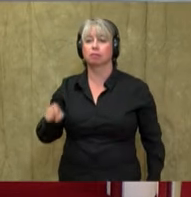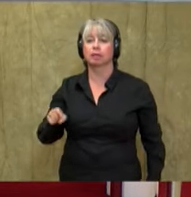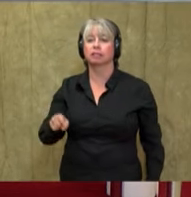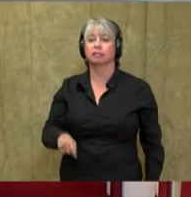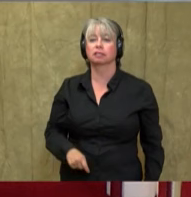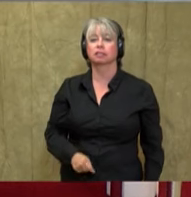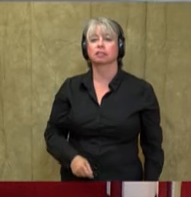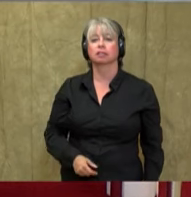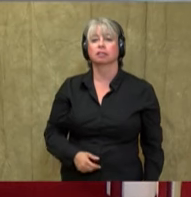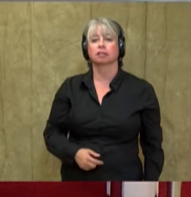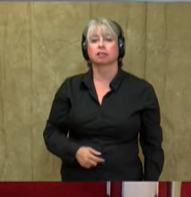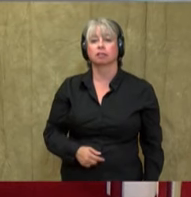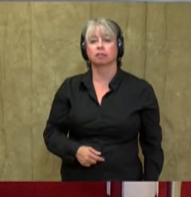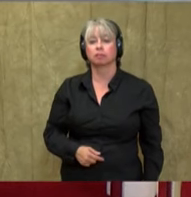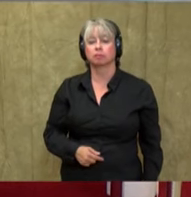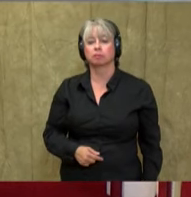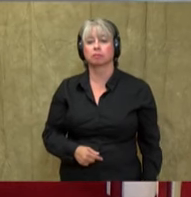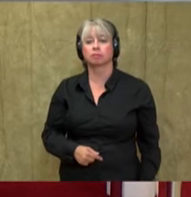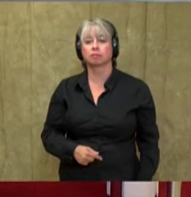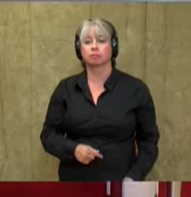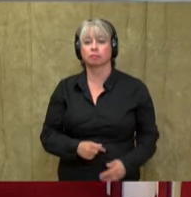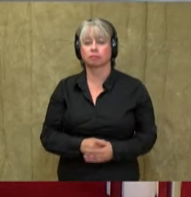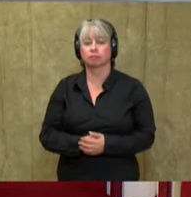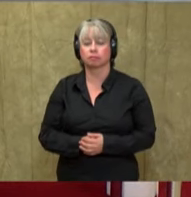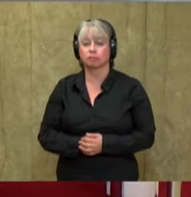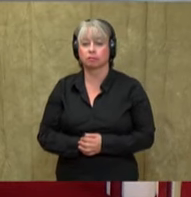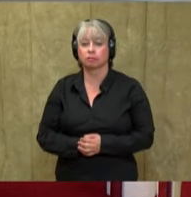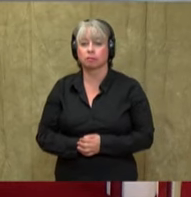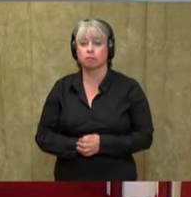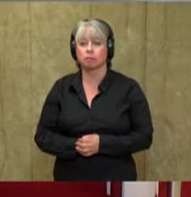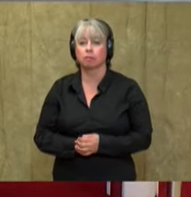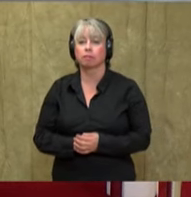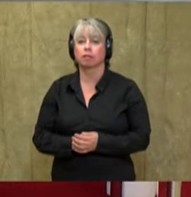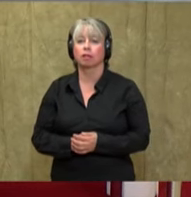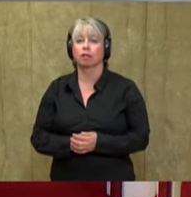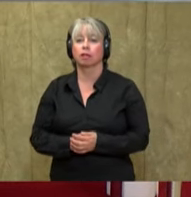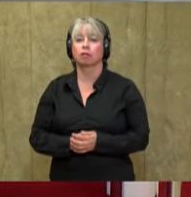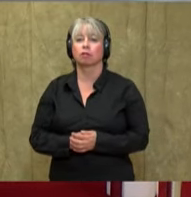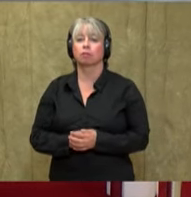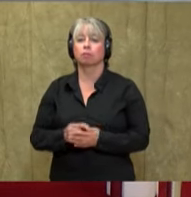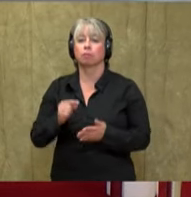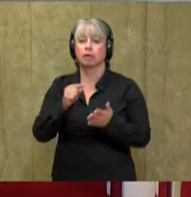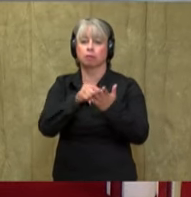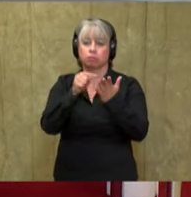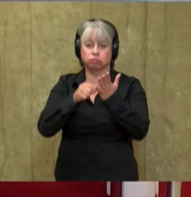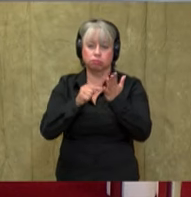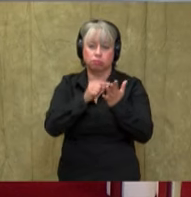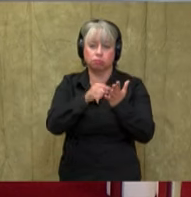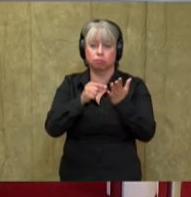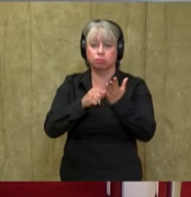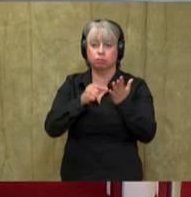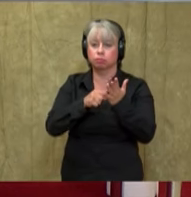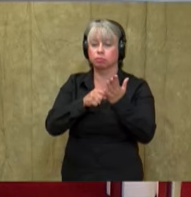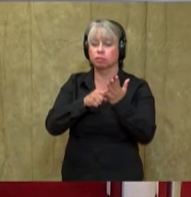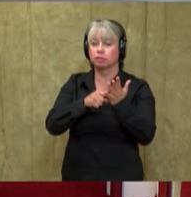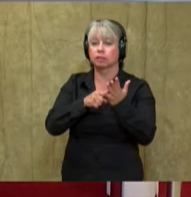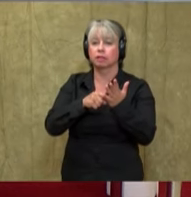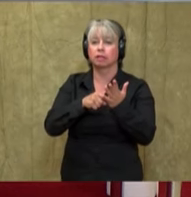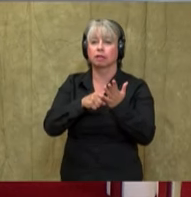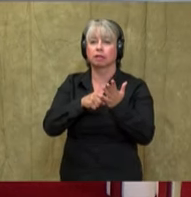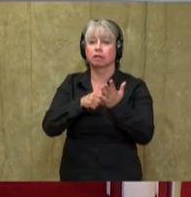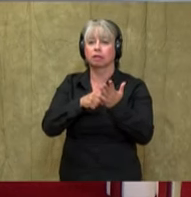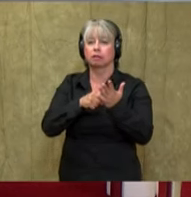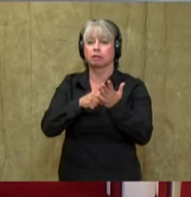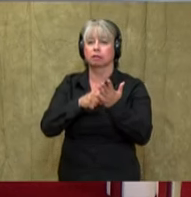In fact, I'm not sure how that would work out for you. I don't think it would work. But plug in the numbers. It will probably give you a syntax error.